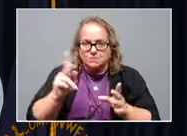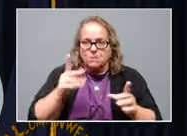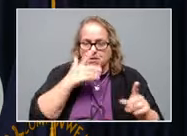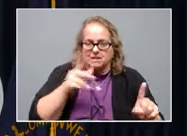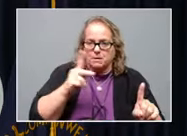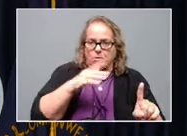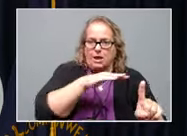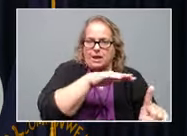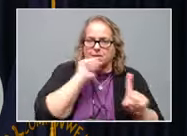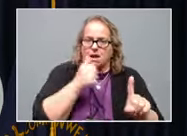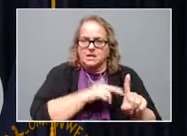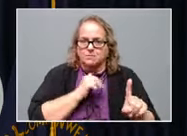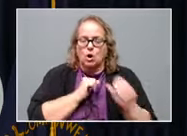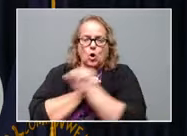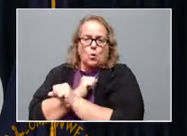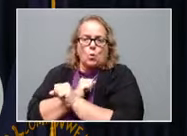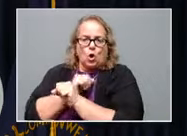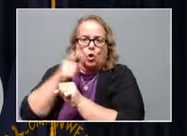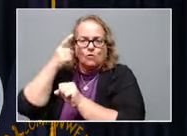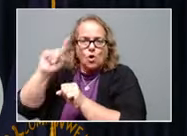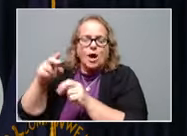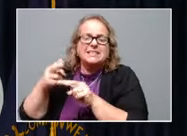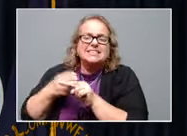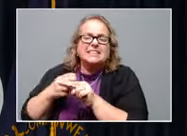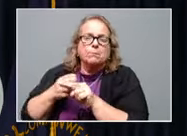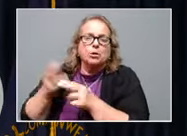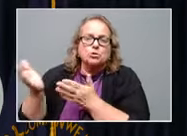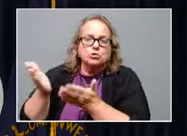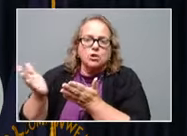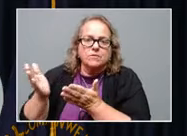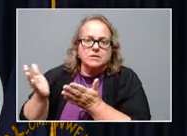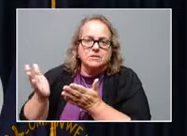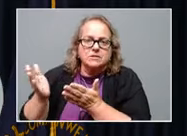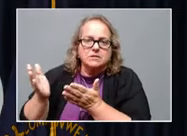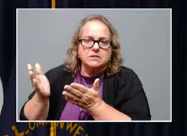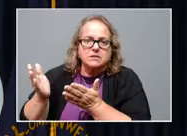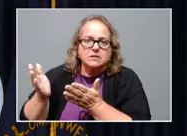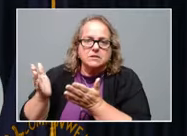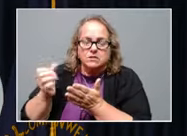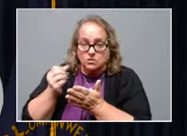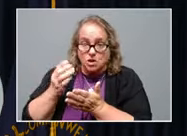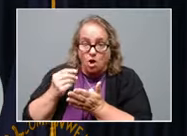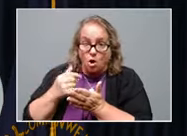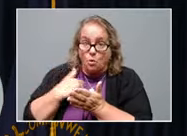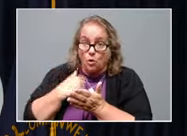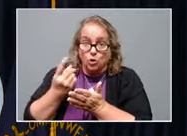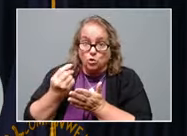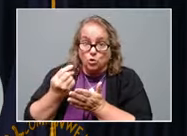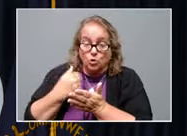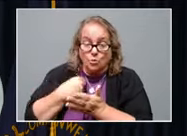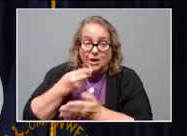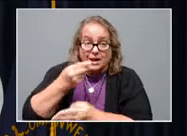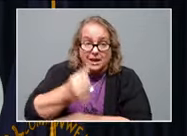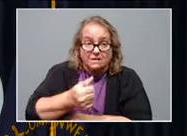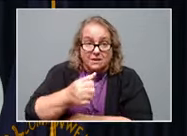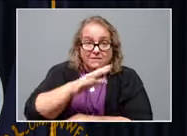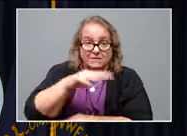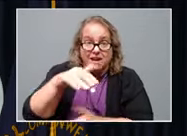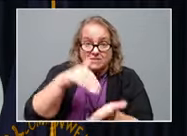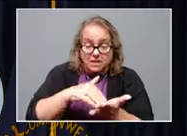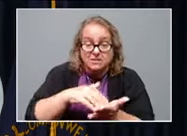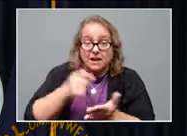if what we do is the hospital gets extra amounts to pay them $55,000, then the staffing agency is just going to pay